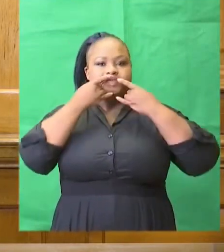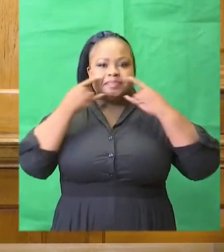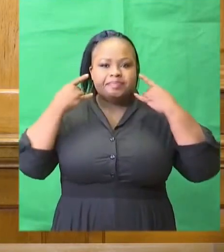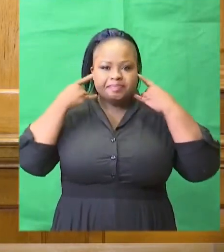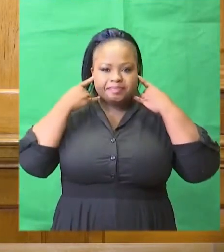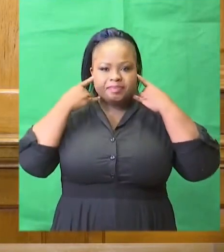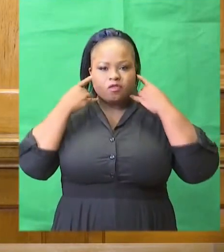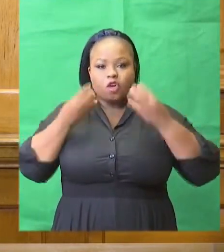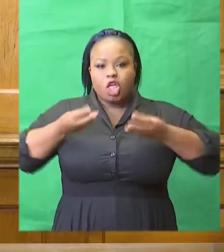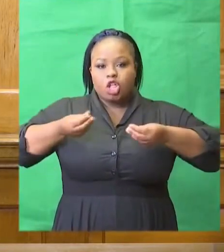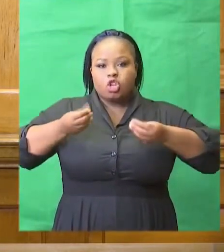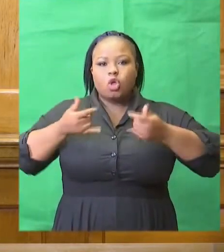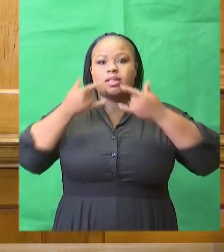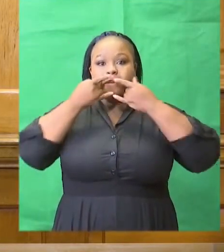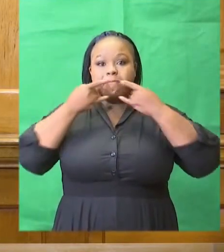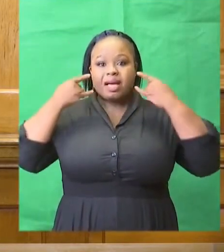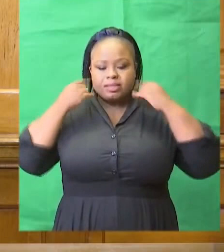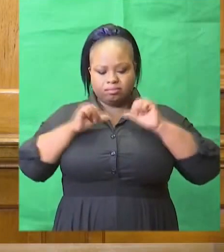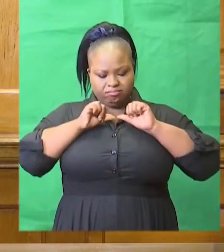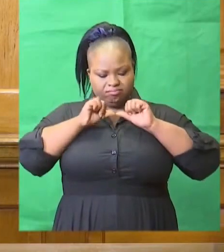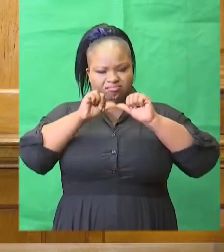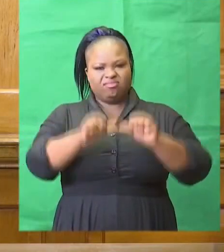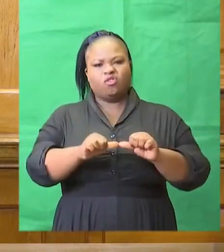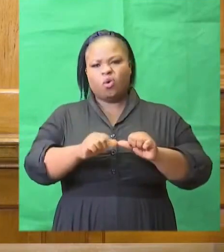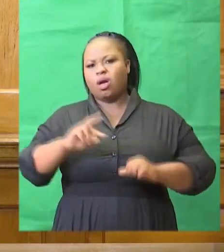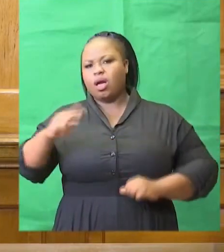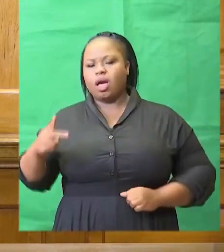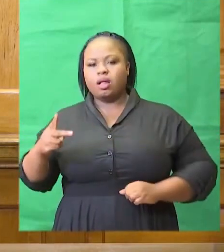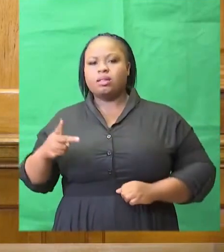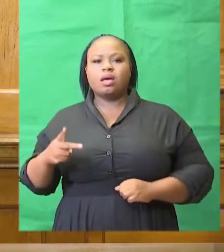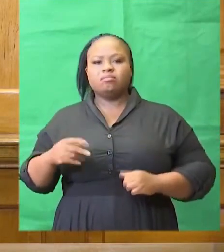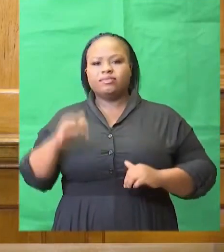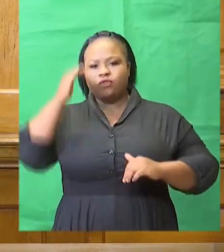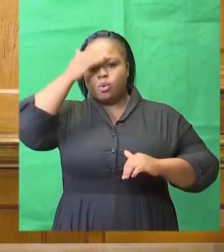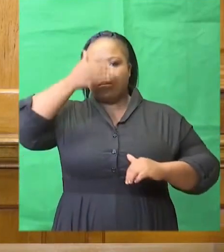a cloth mask or other suitable face